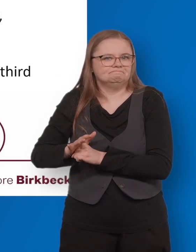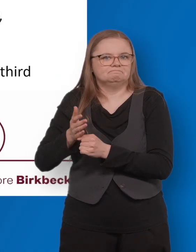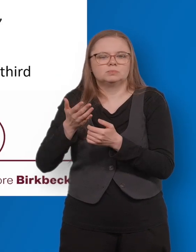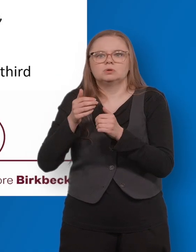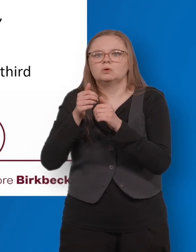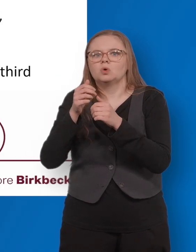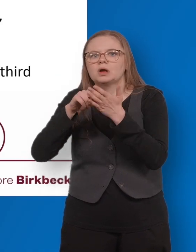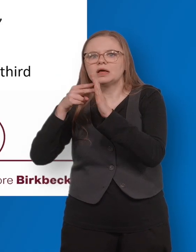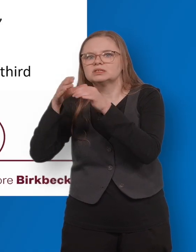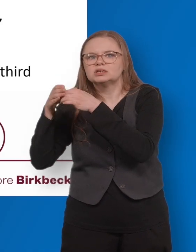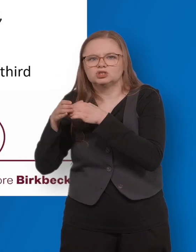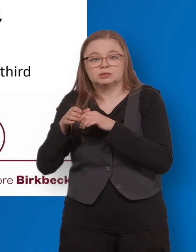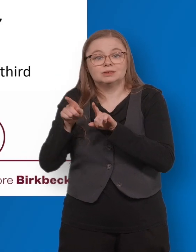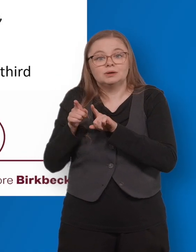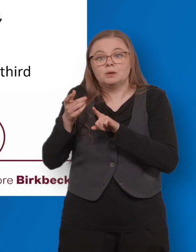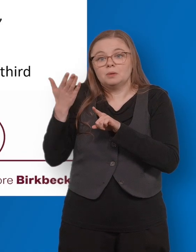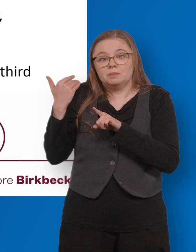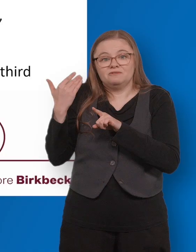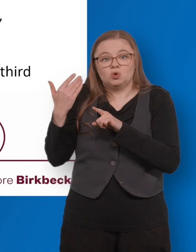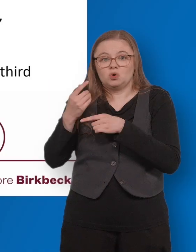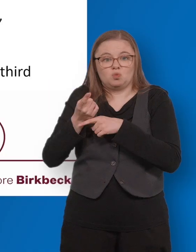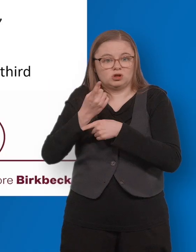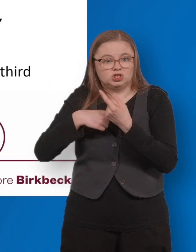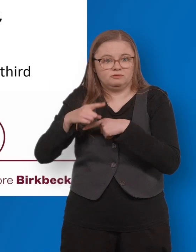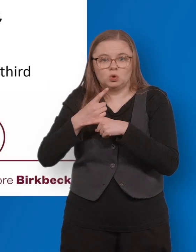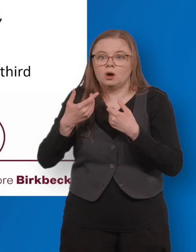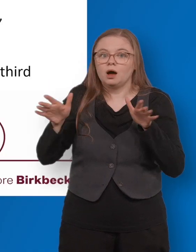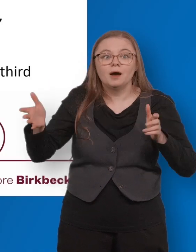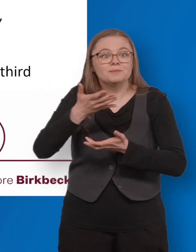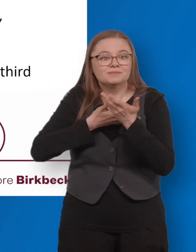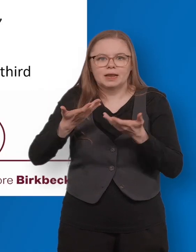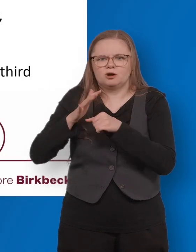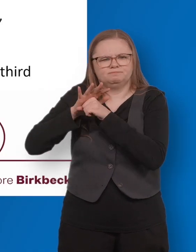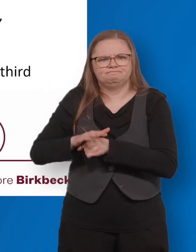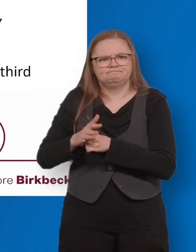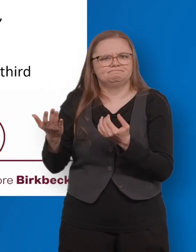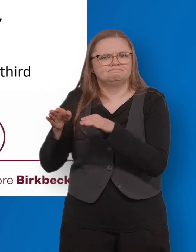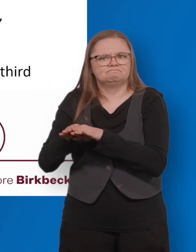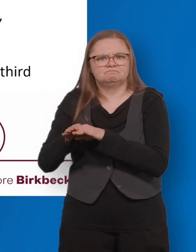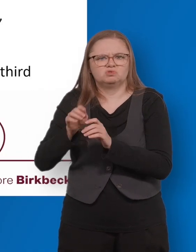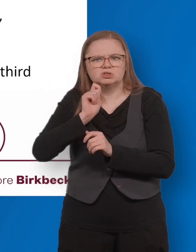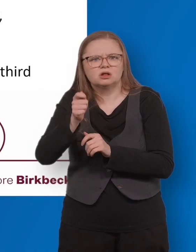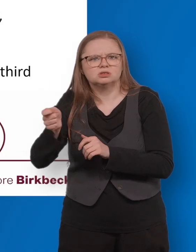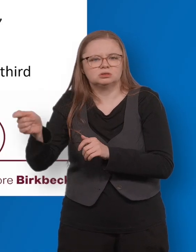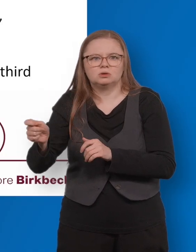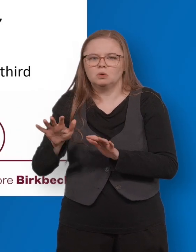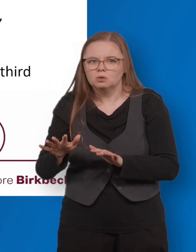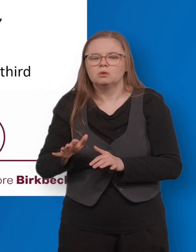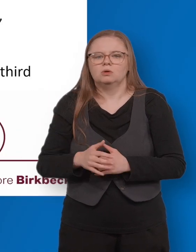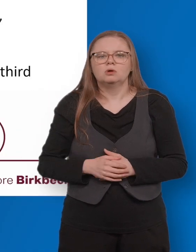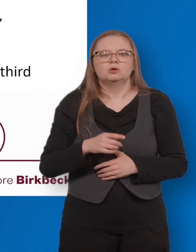same extent that they were being had even a year ago. So creating the value across science